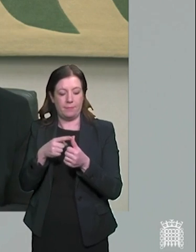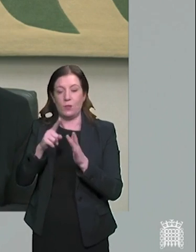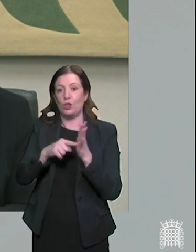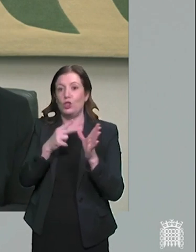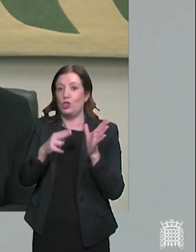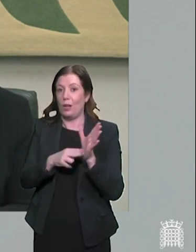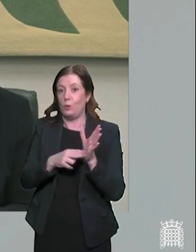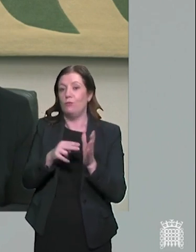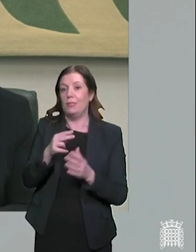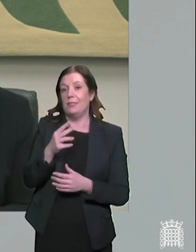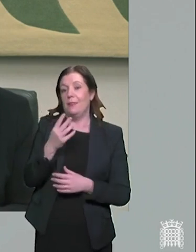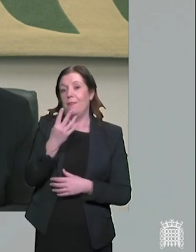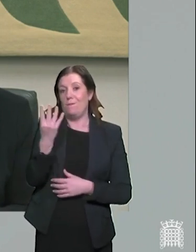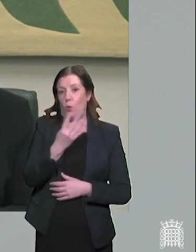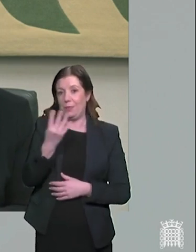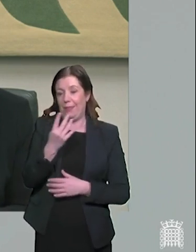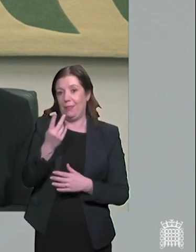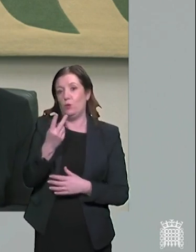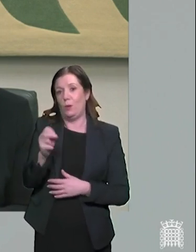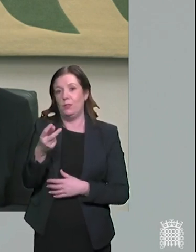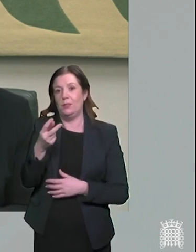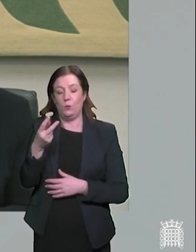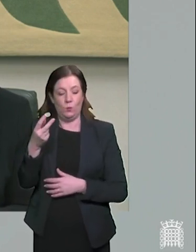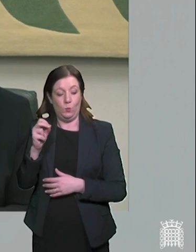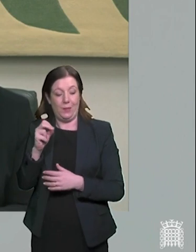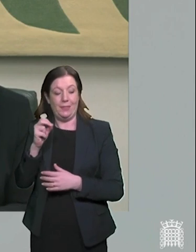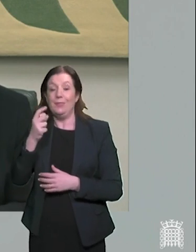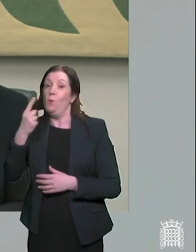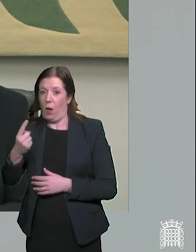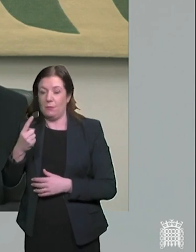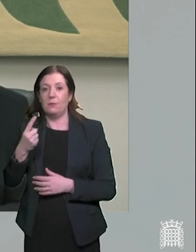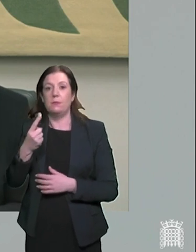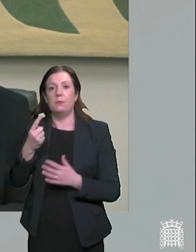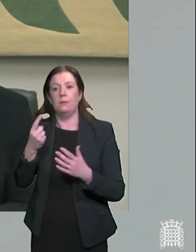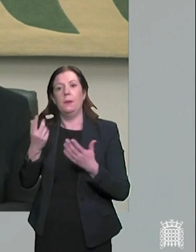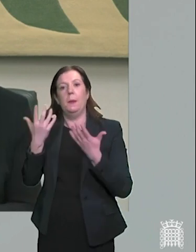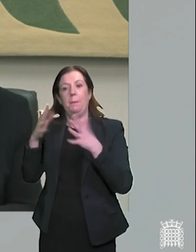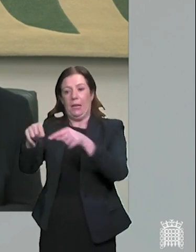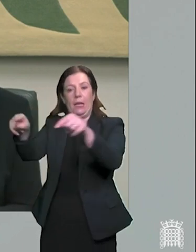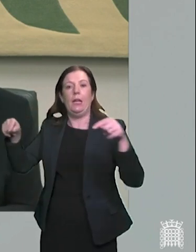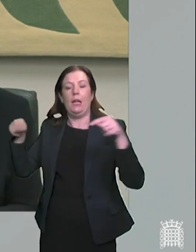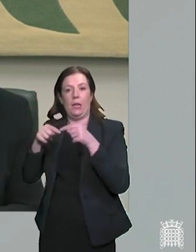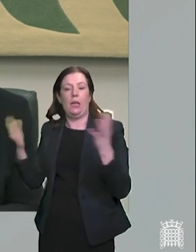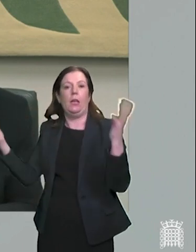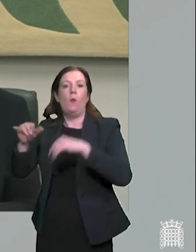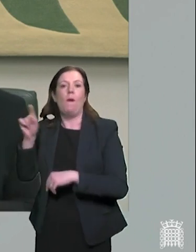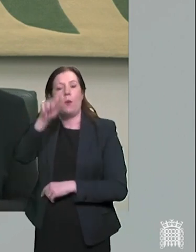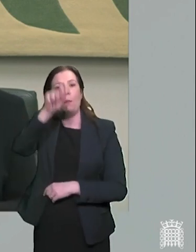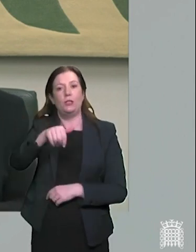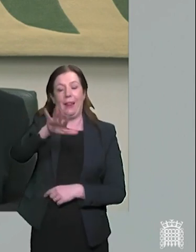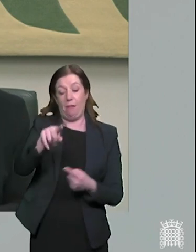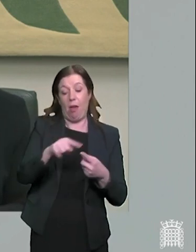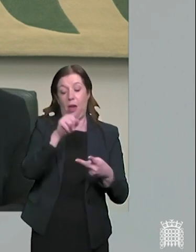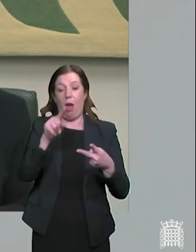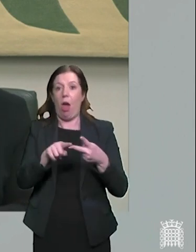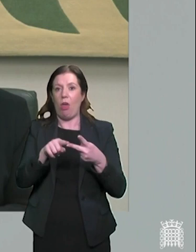January 2021. That was a leaving gathering for two officials held in the pillared room of number 10. The next one we'll